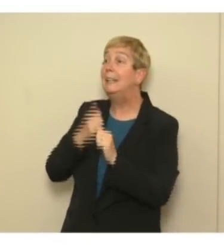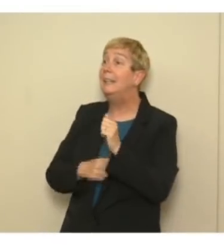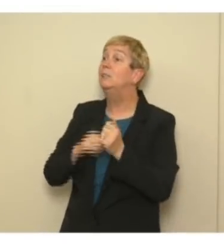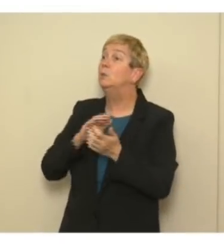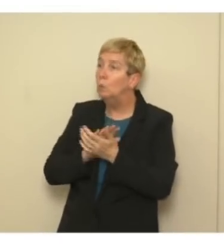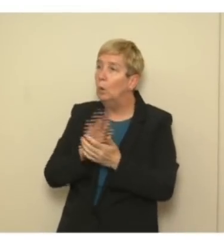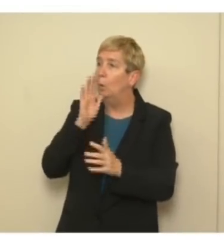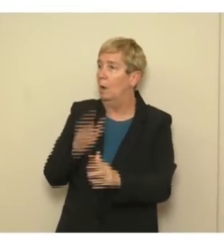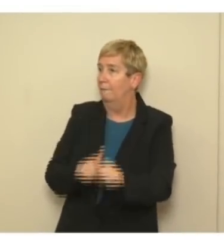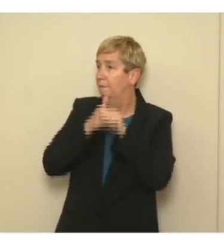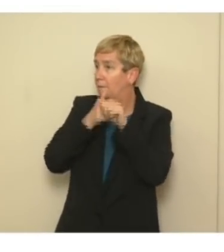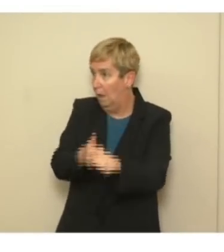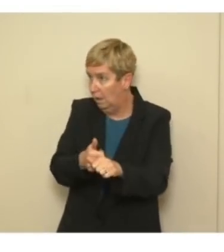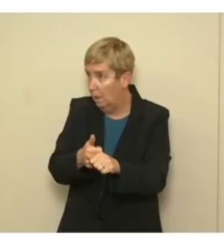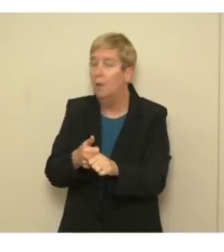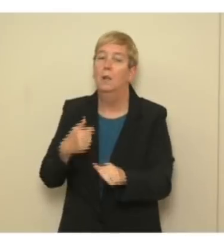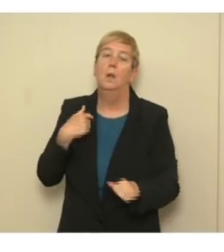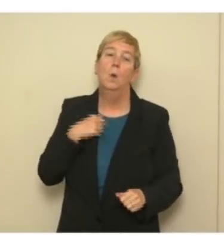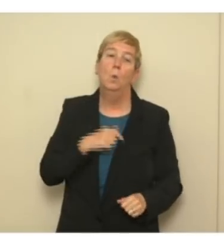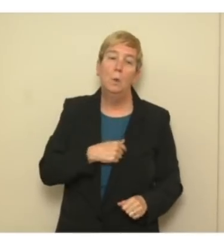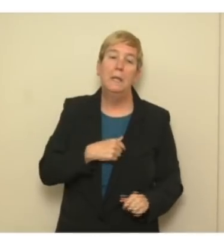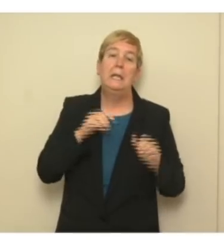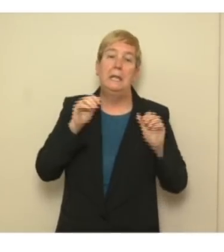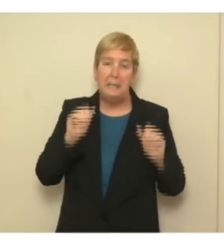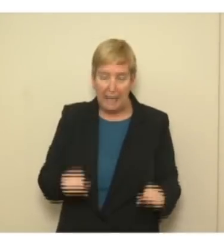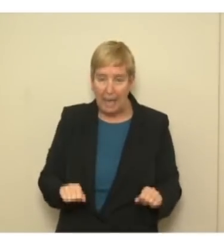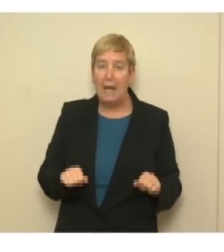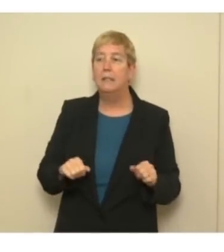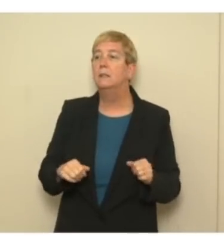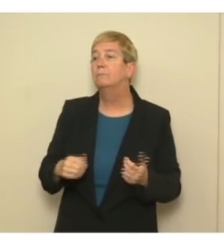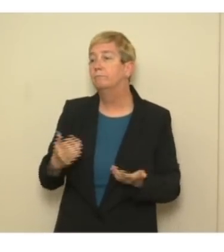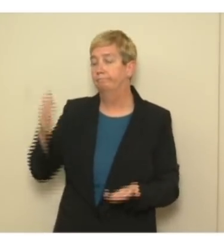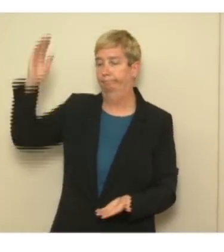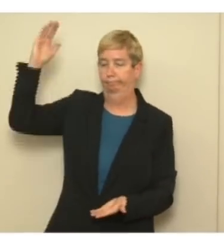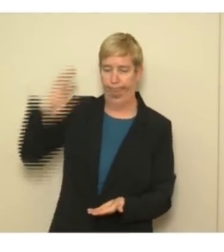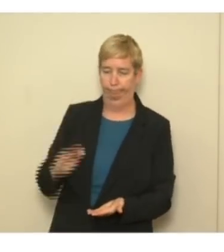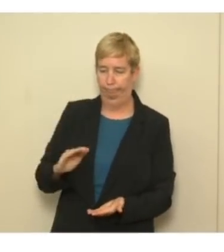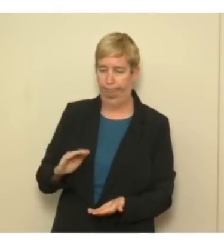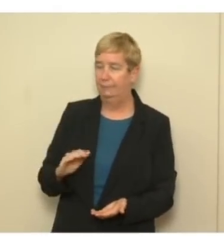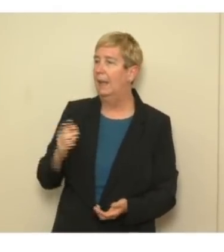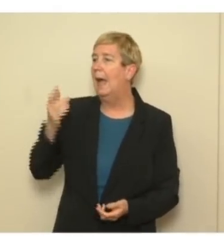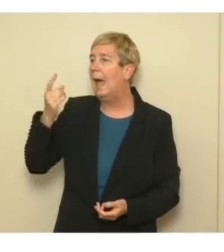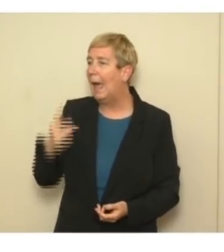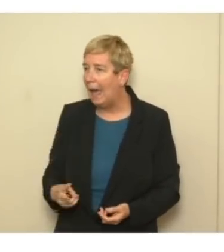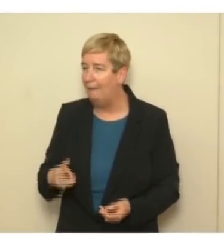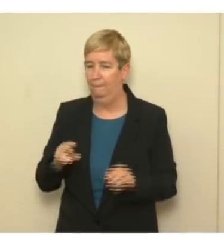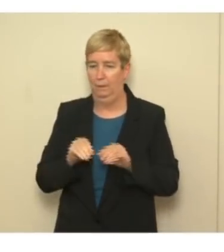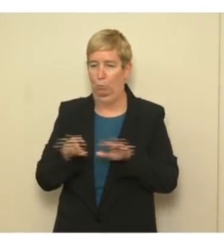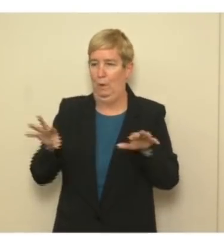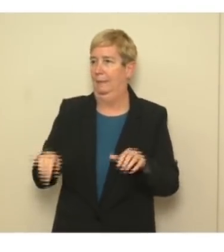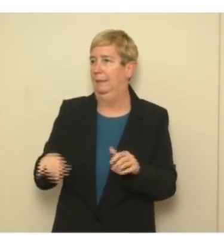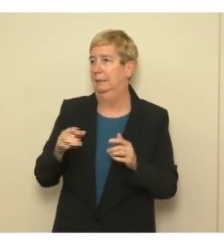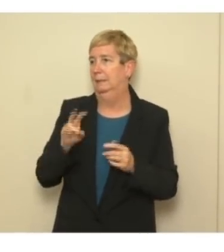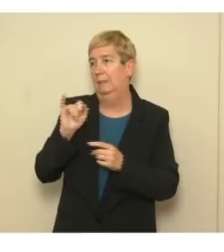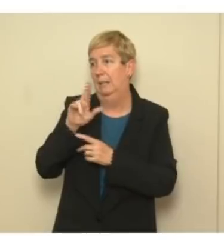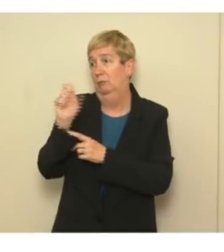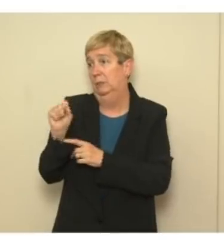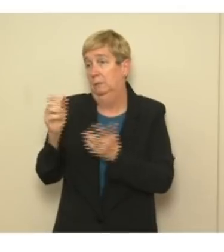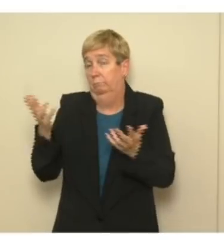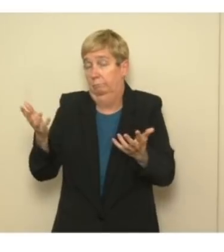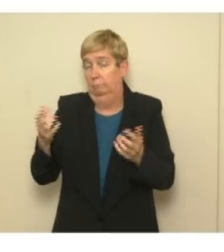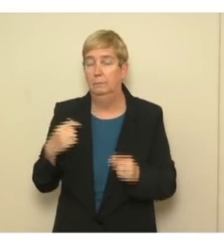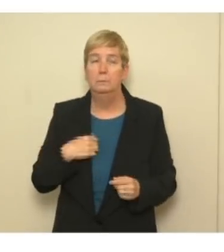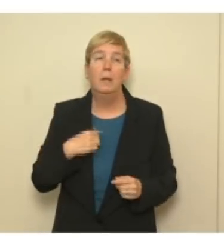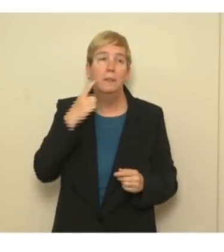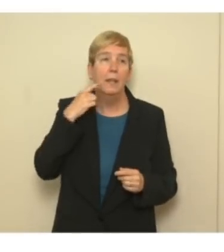state, that we can, by half, greatly reduce the transmission rate of this virus. And I think that's something that we're going